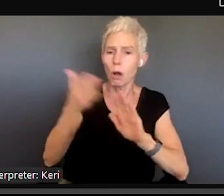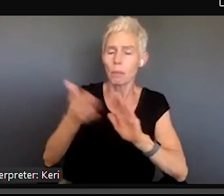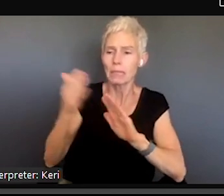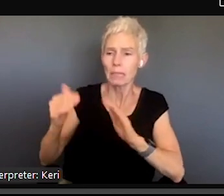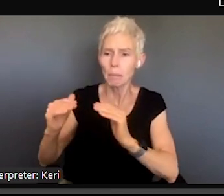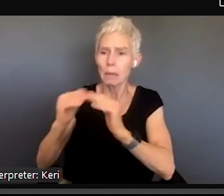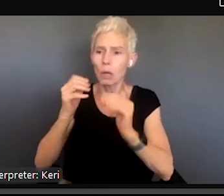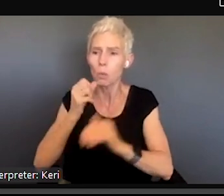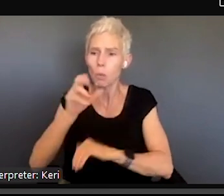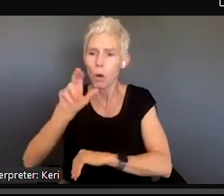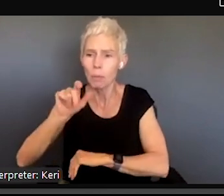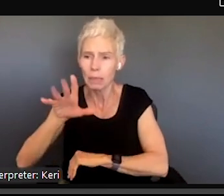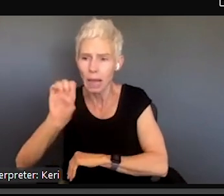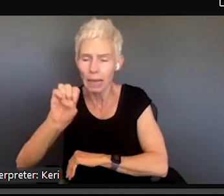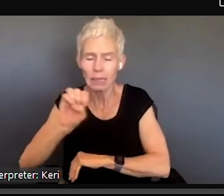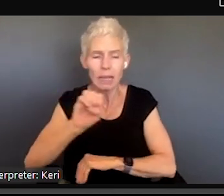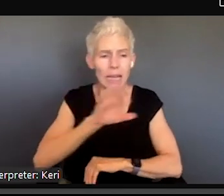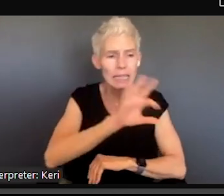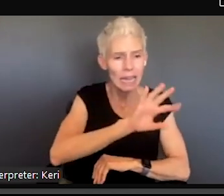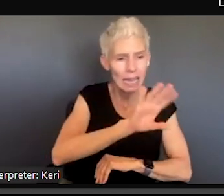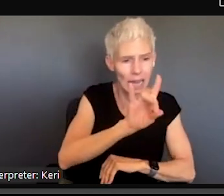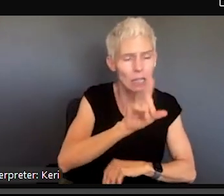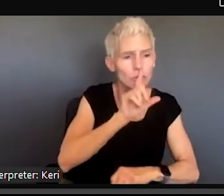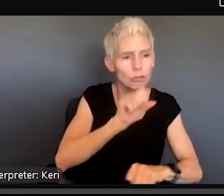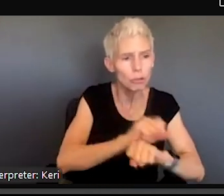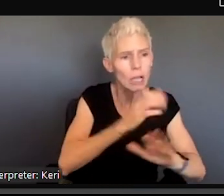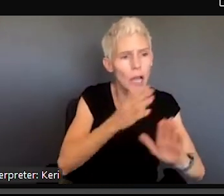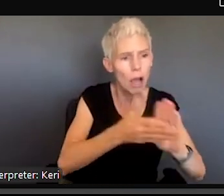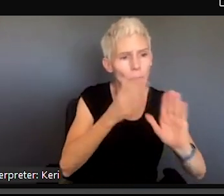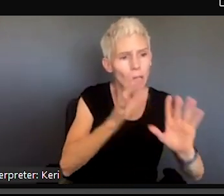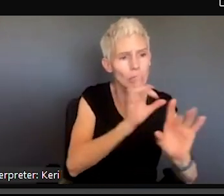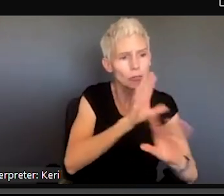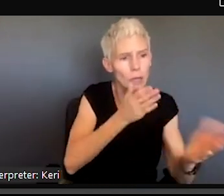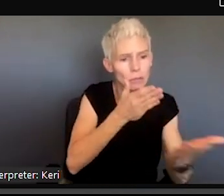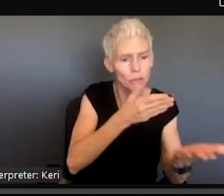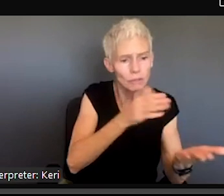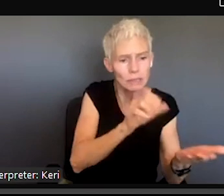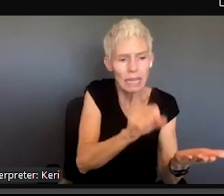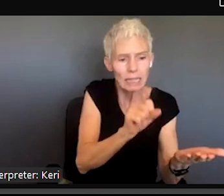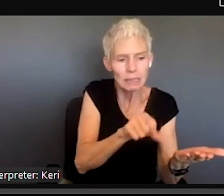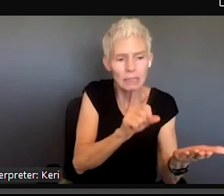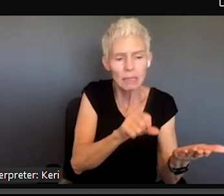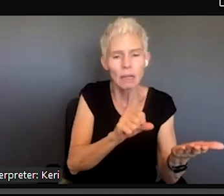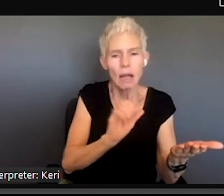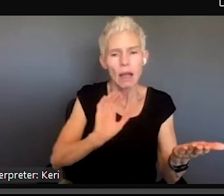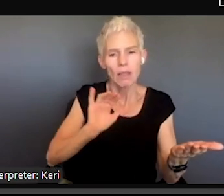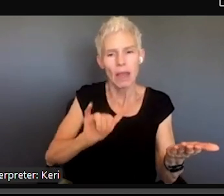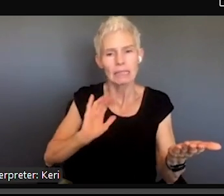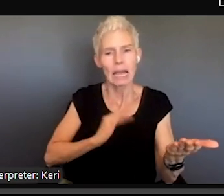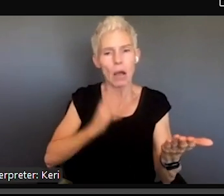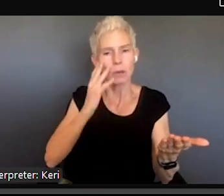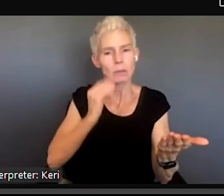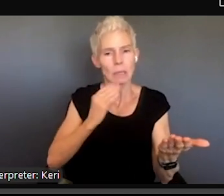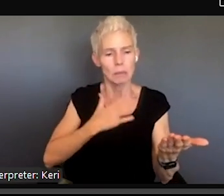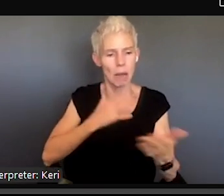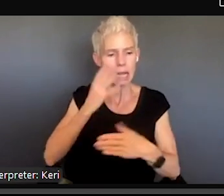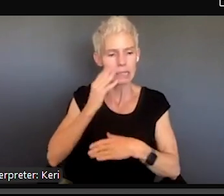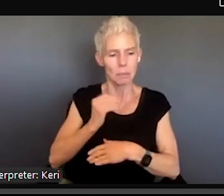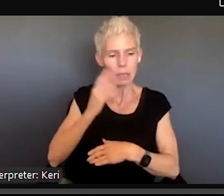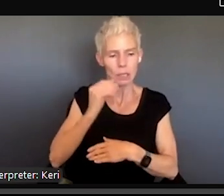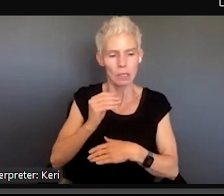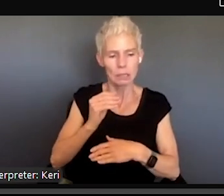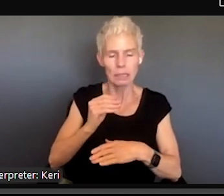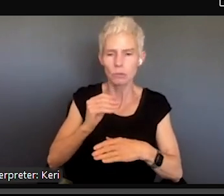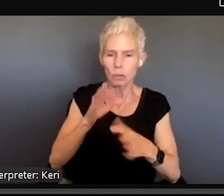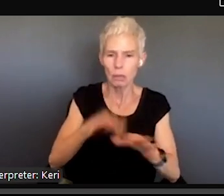line. 988 is able to truly operate as a crisis service. And in our experience, in my experience, company's experience, this has